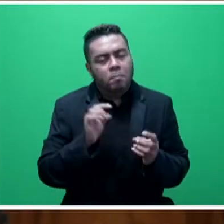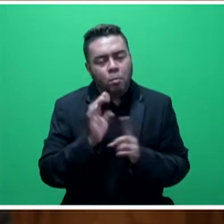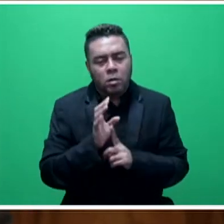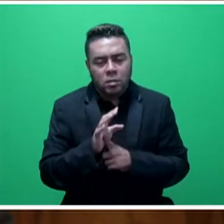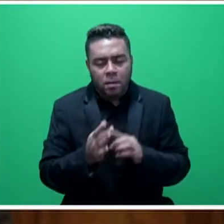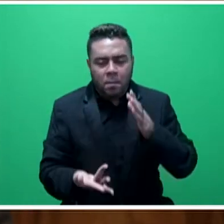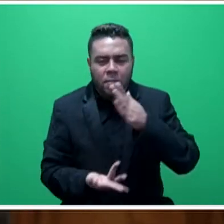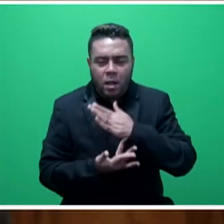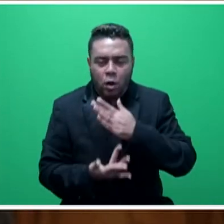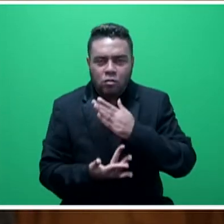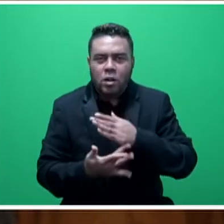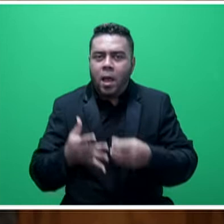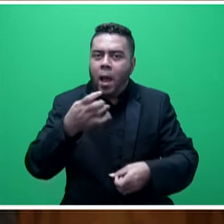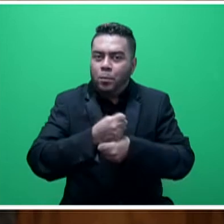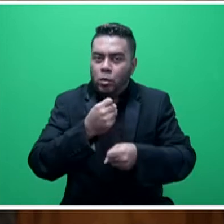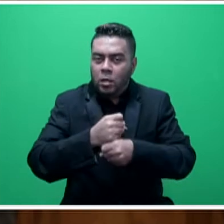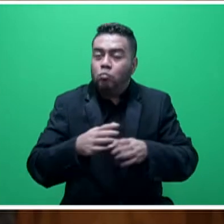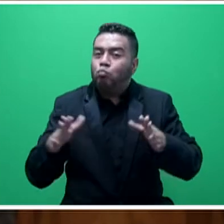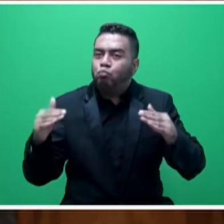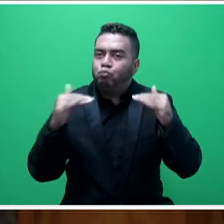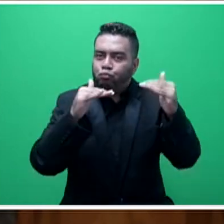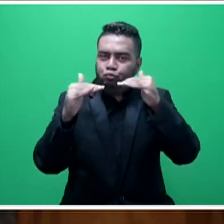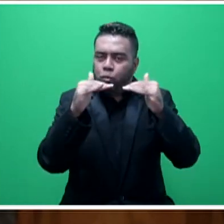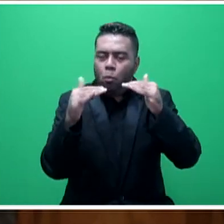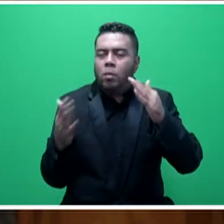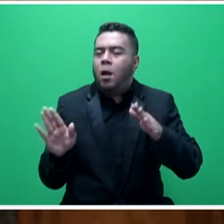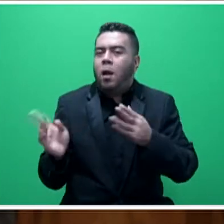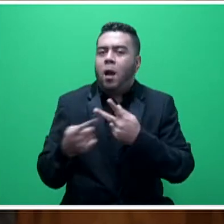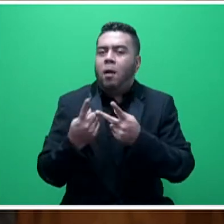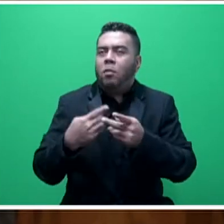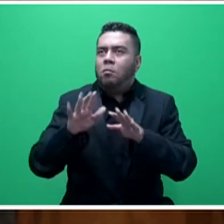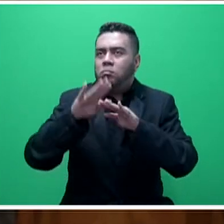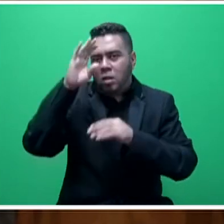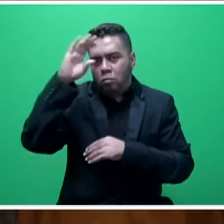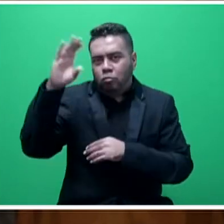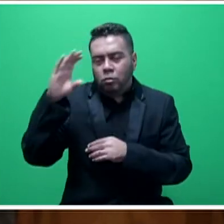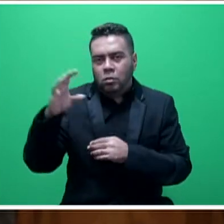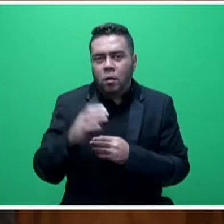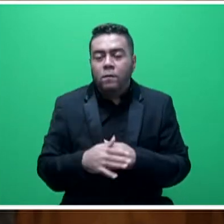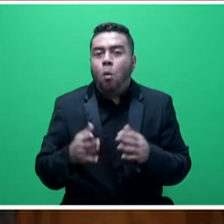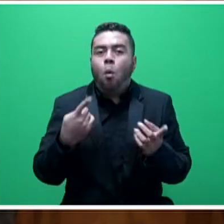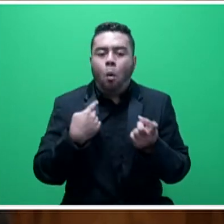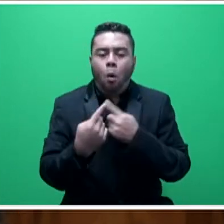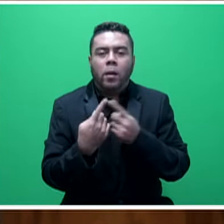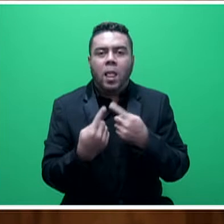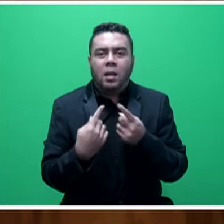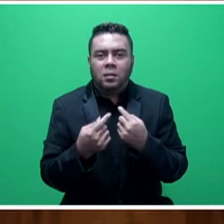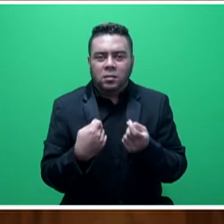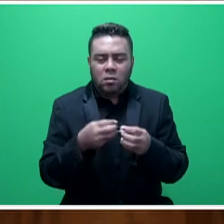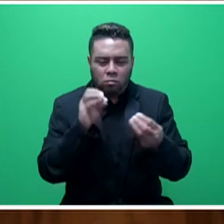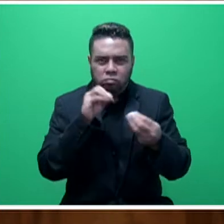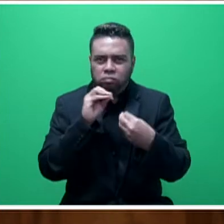technologically up to date with the rest of the world. Tertiary institutions in Fiji are having online classes to help students finish their